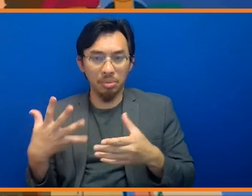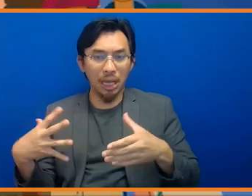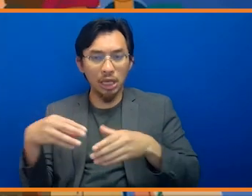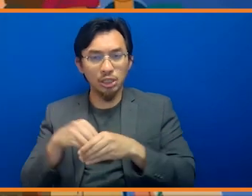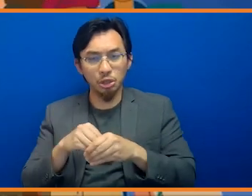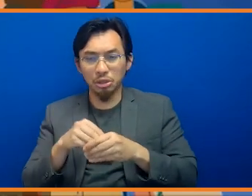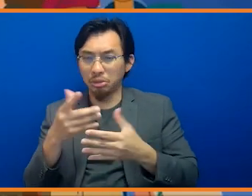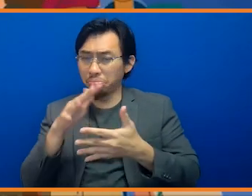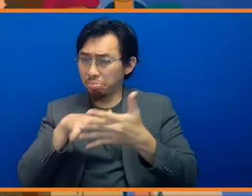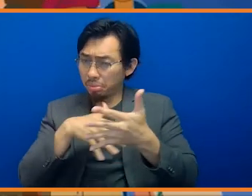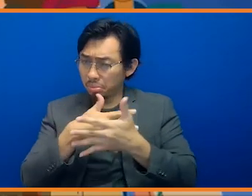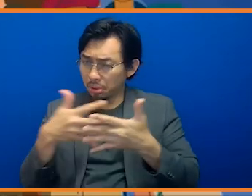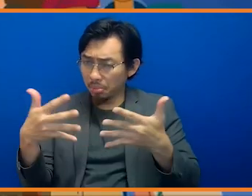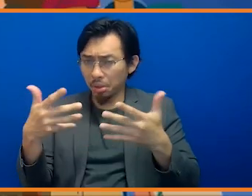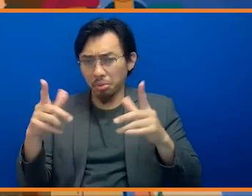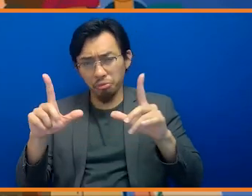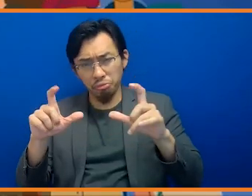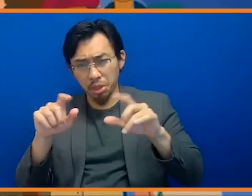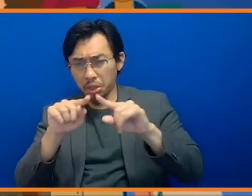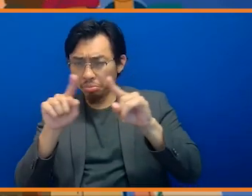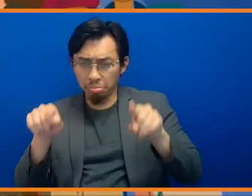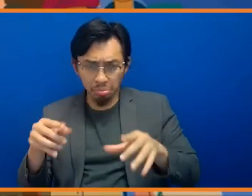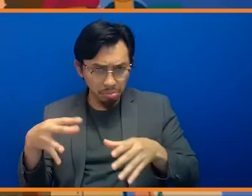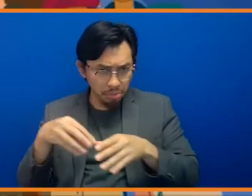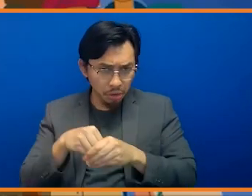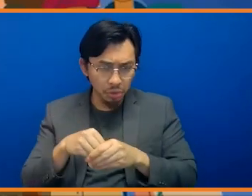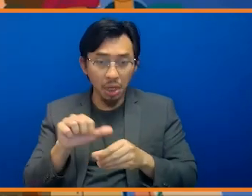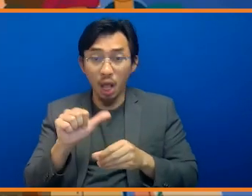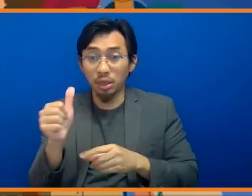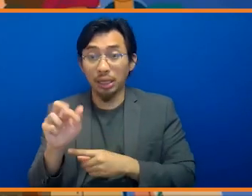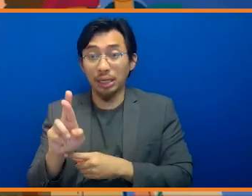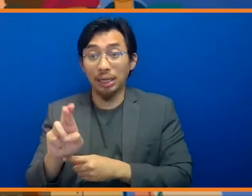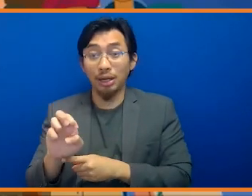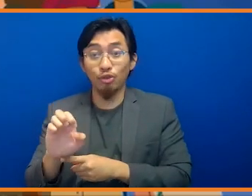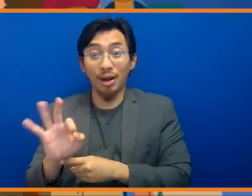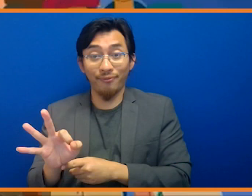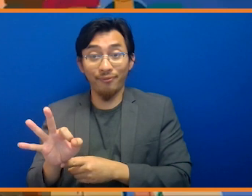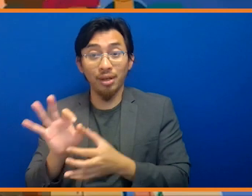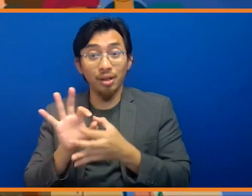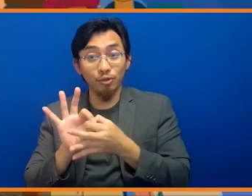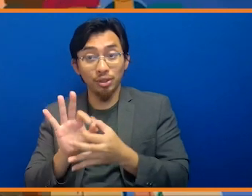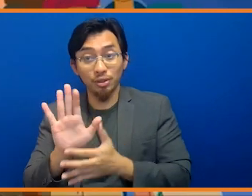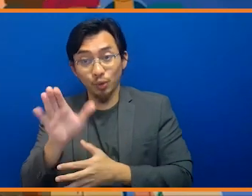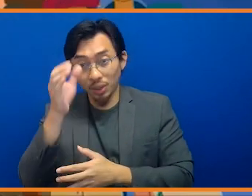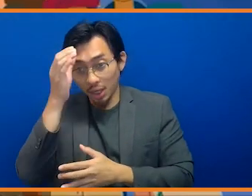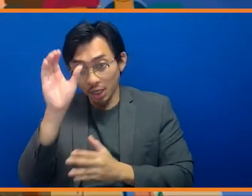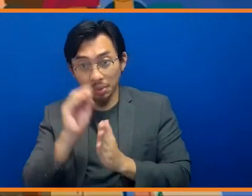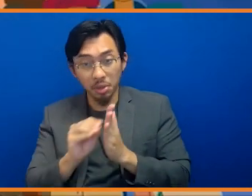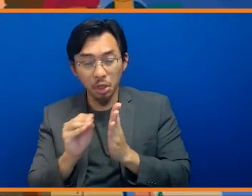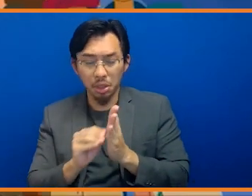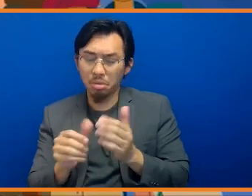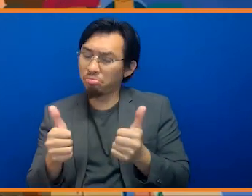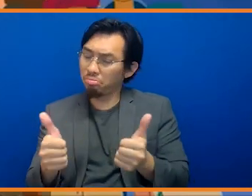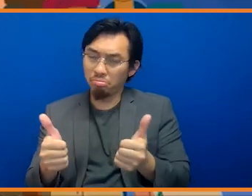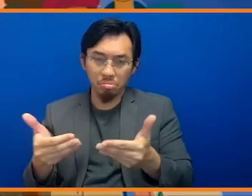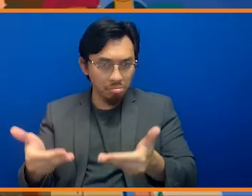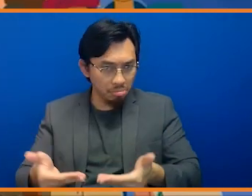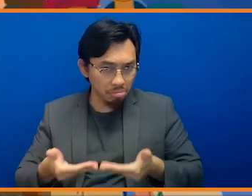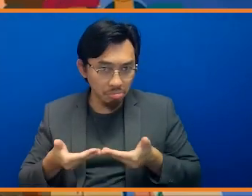to include figures, yeah, and other reference related to your concept note, you are allowed. So it's